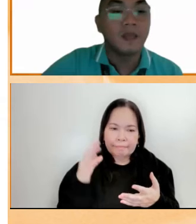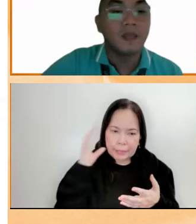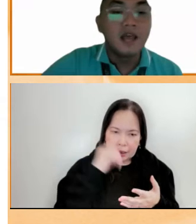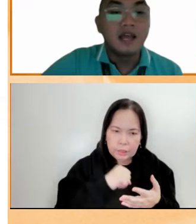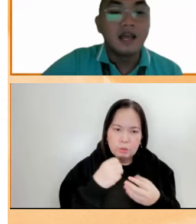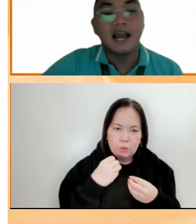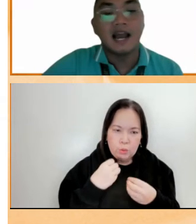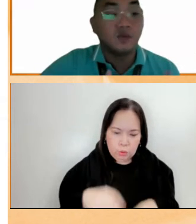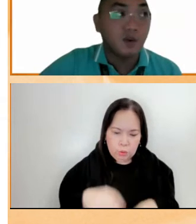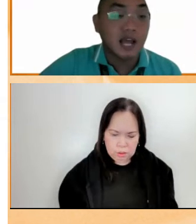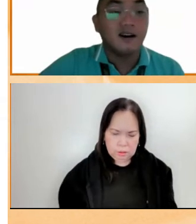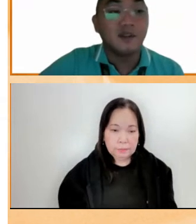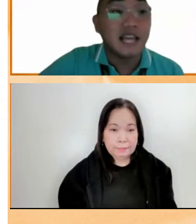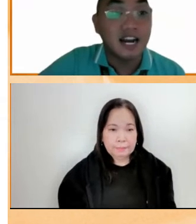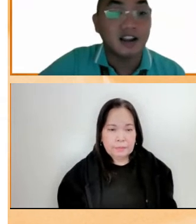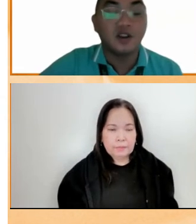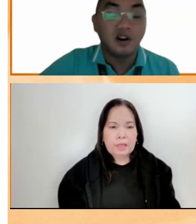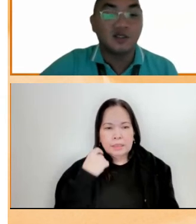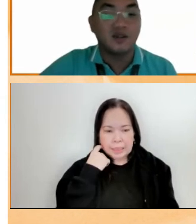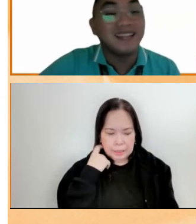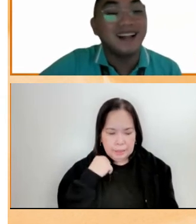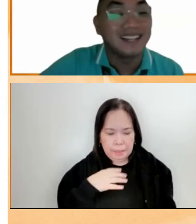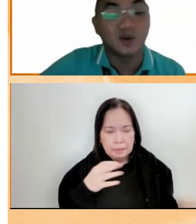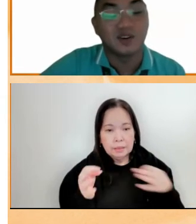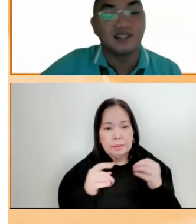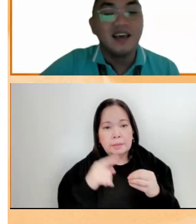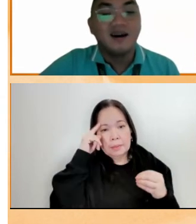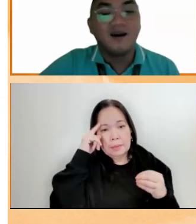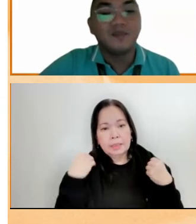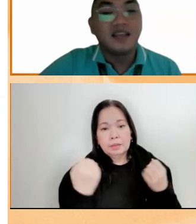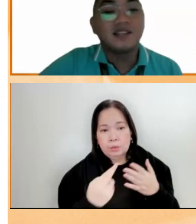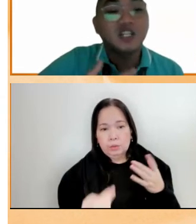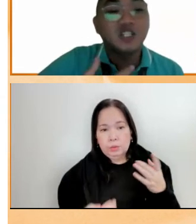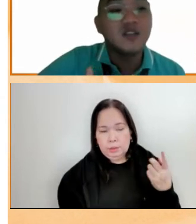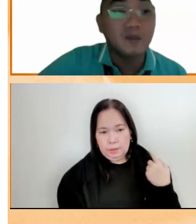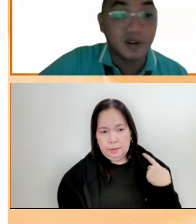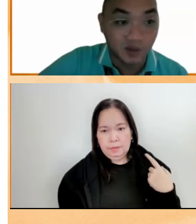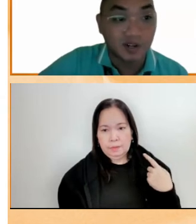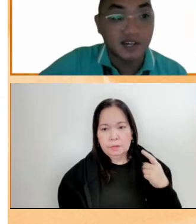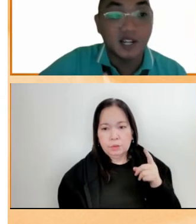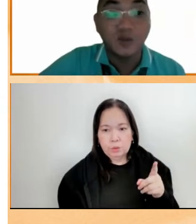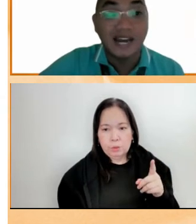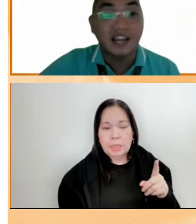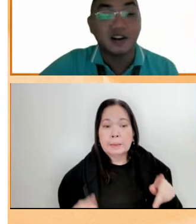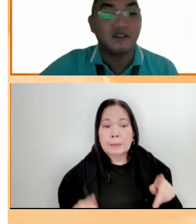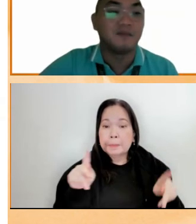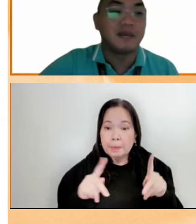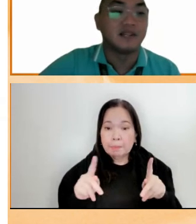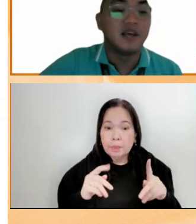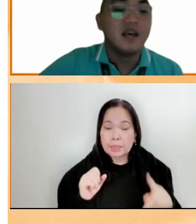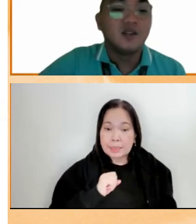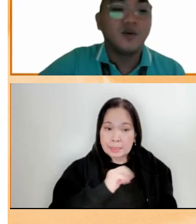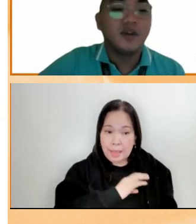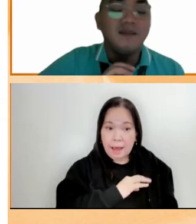was actually saying earlier with regards to the mental health resources. It's actually the human resource that we lack here in the